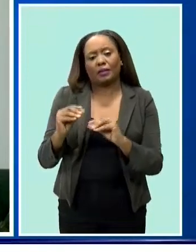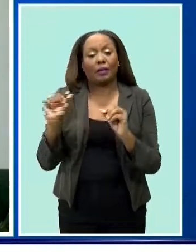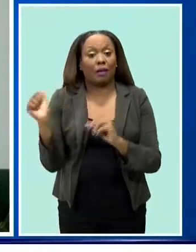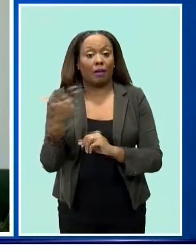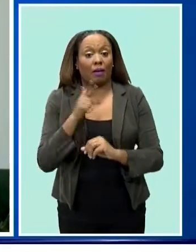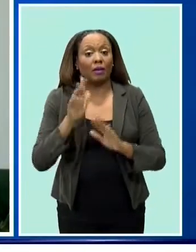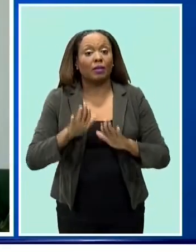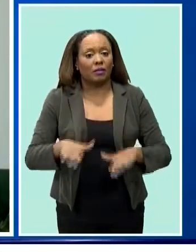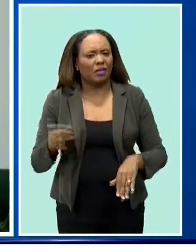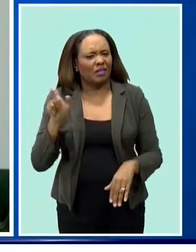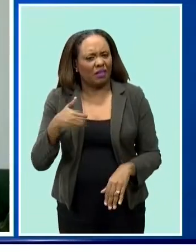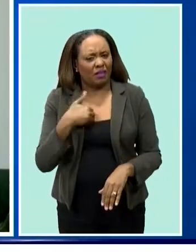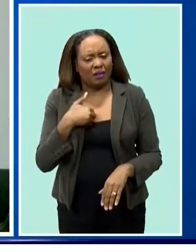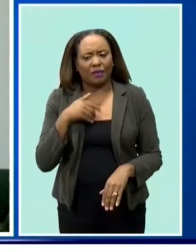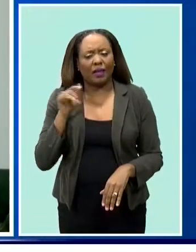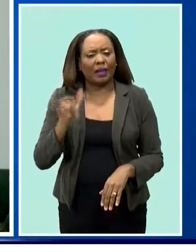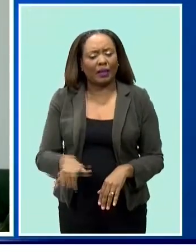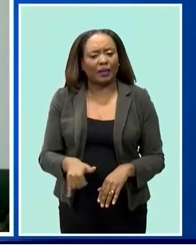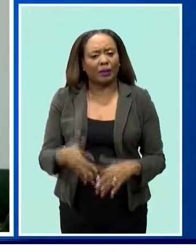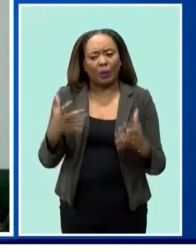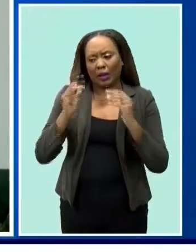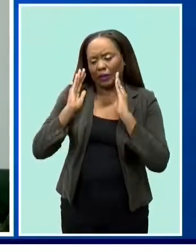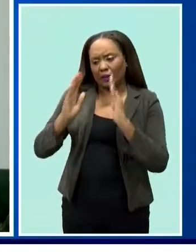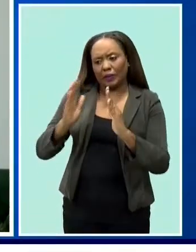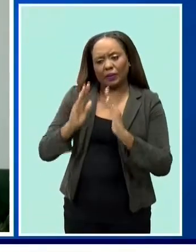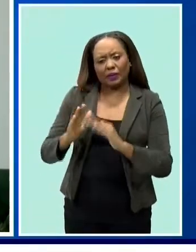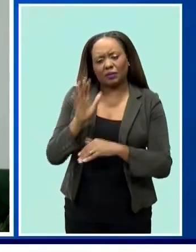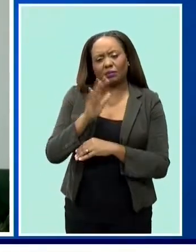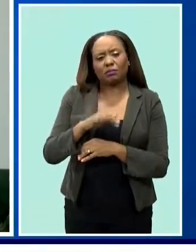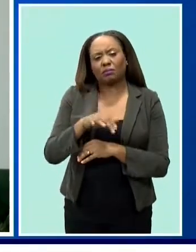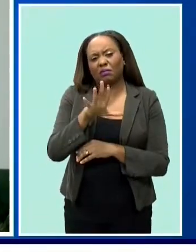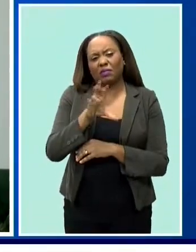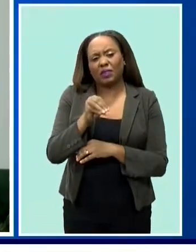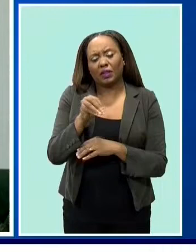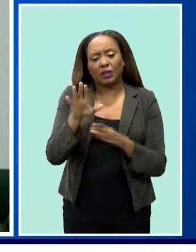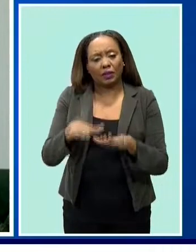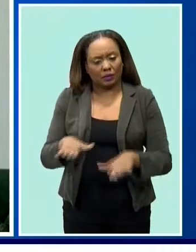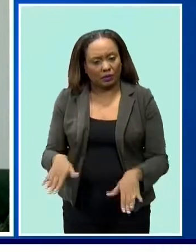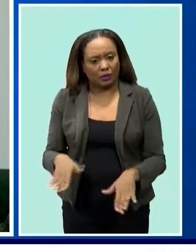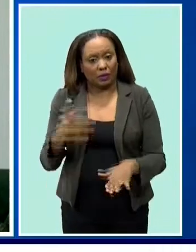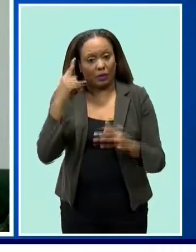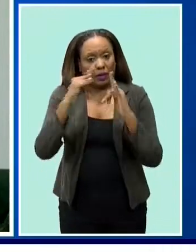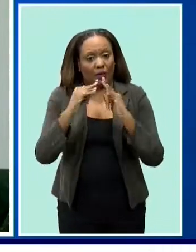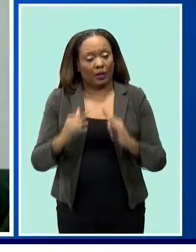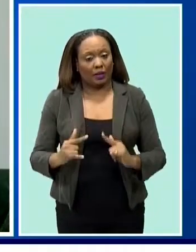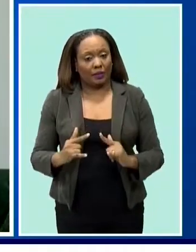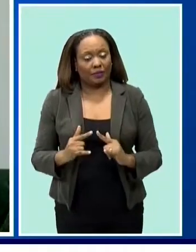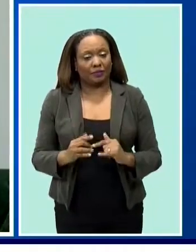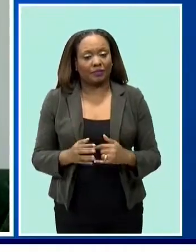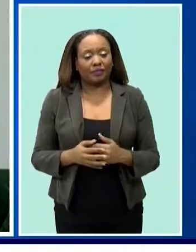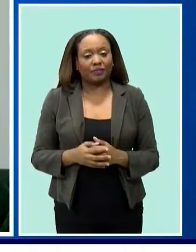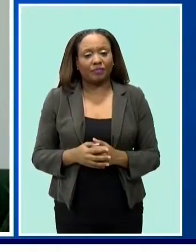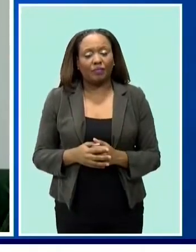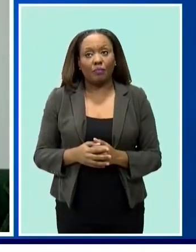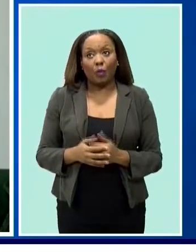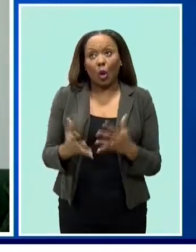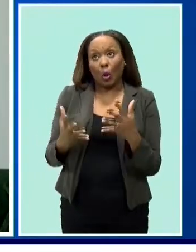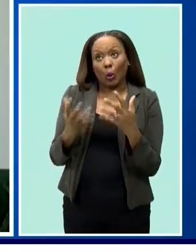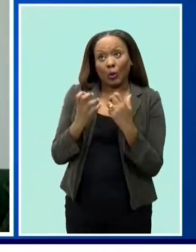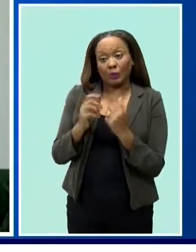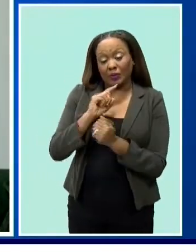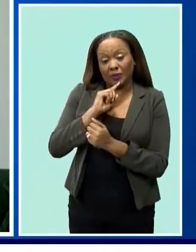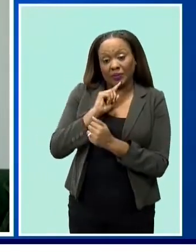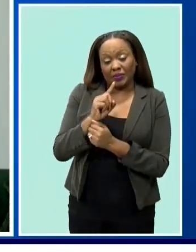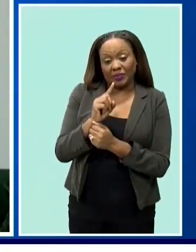should have. We hope to focus on them, 50 children during the camp, and make sure